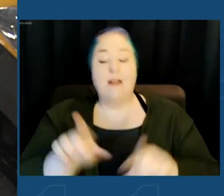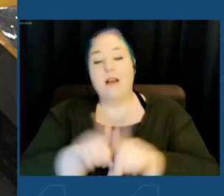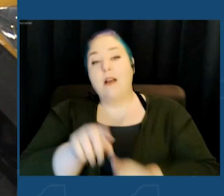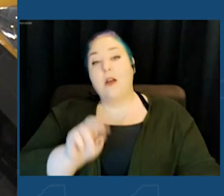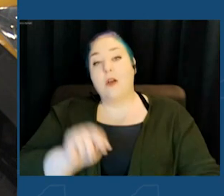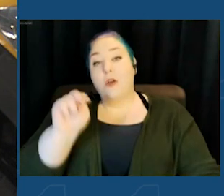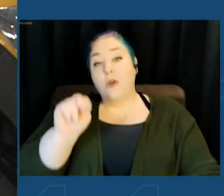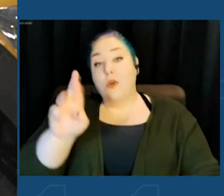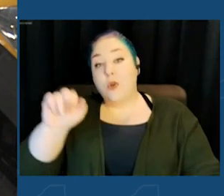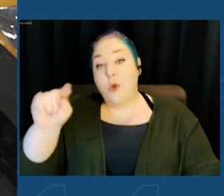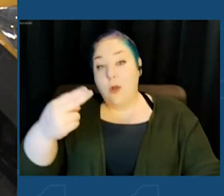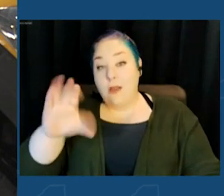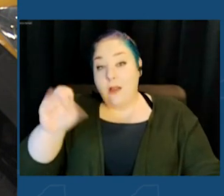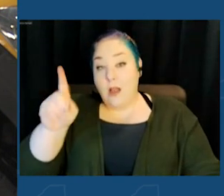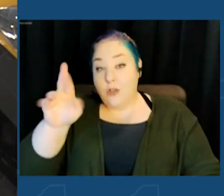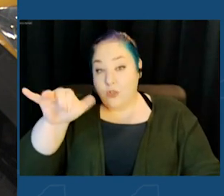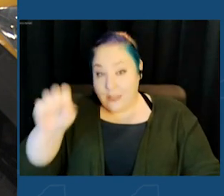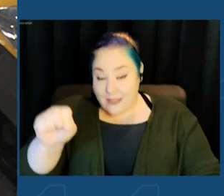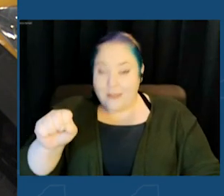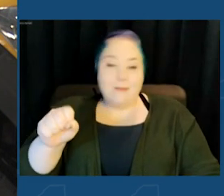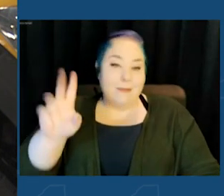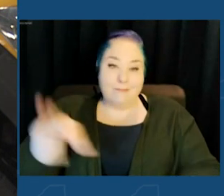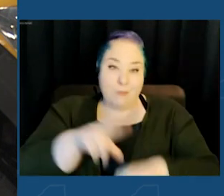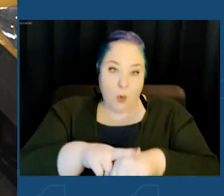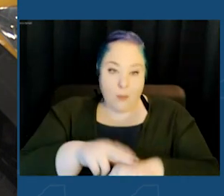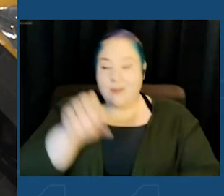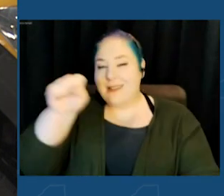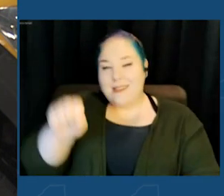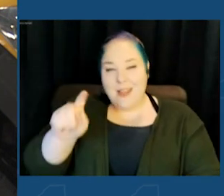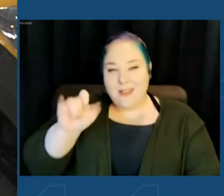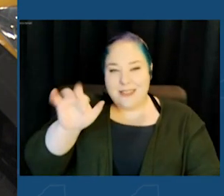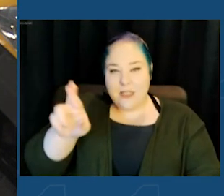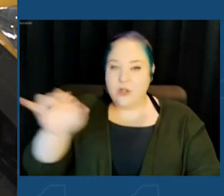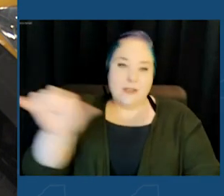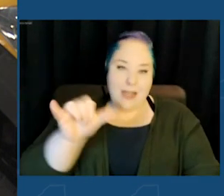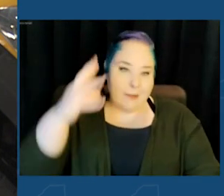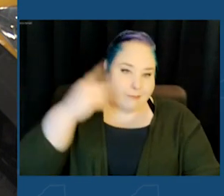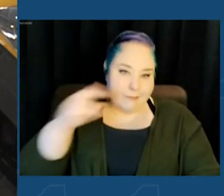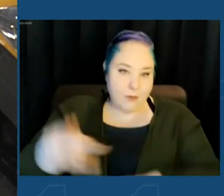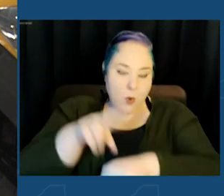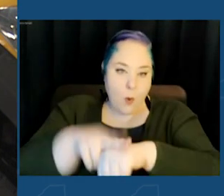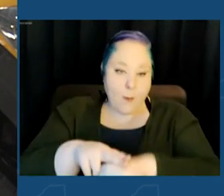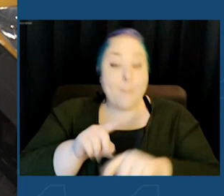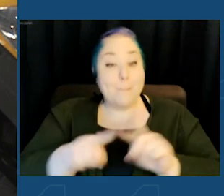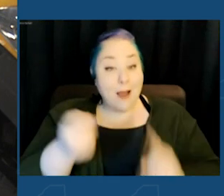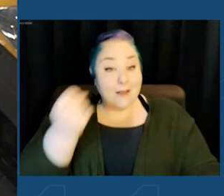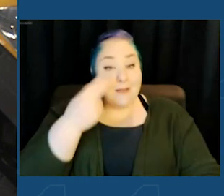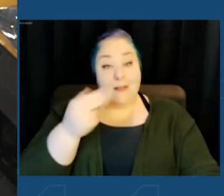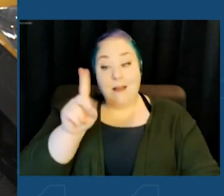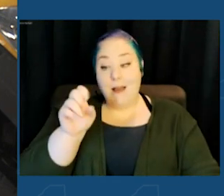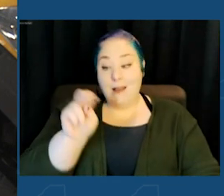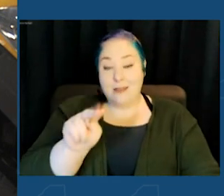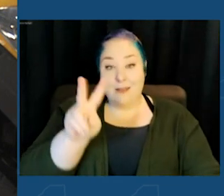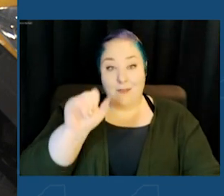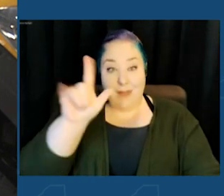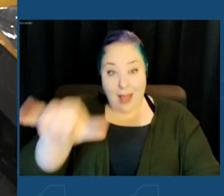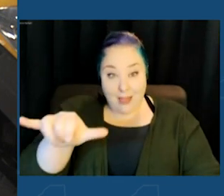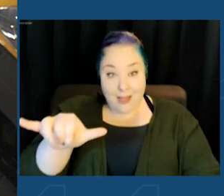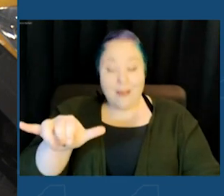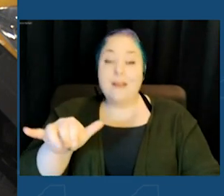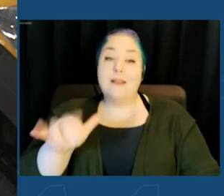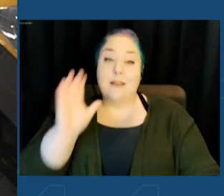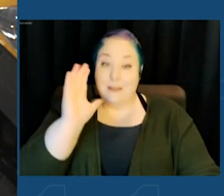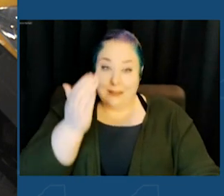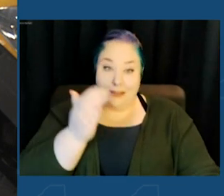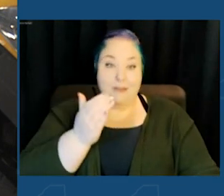normal snow and rain they're handling it well Southern Tier the same but the flooding along the Hudson Valley Capital Region seemed to be just High Hudson